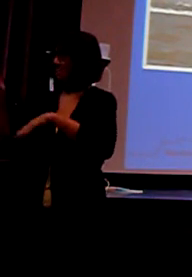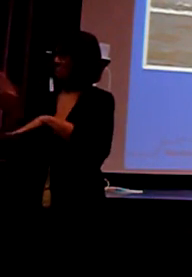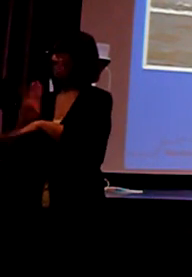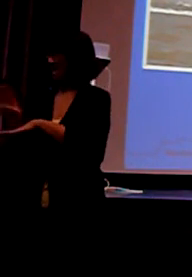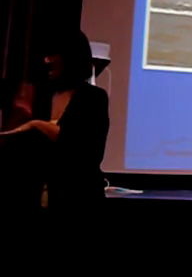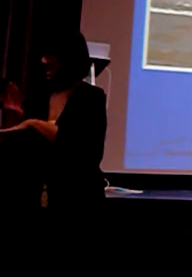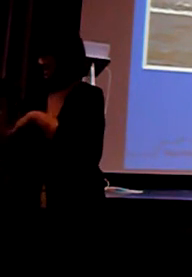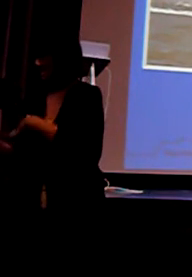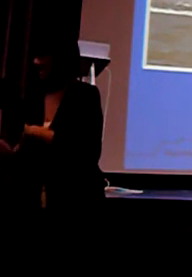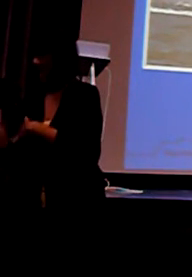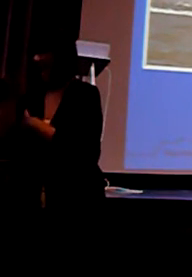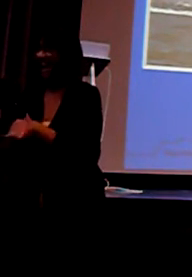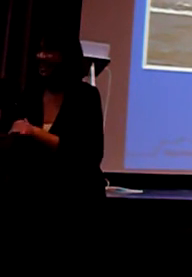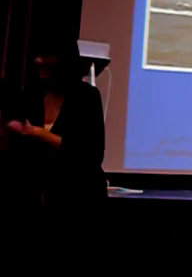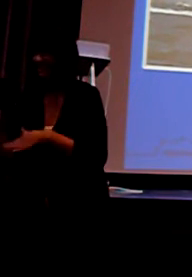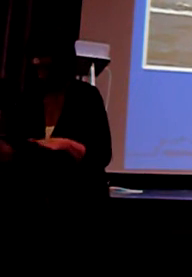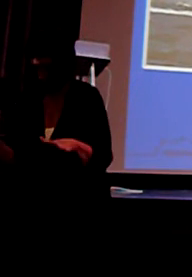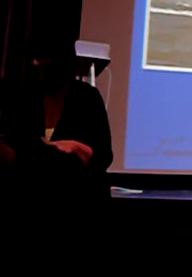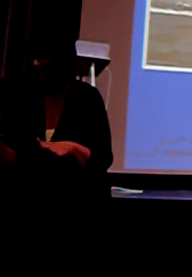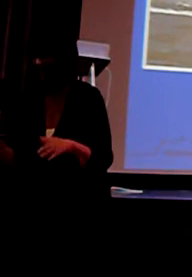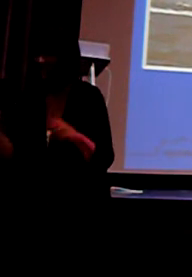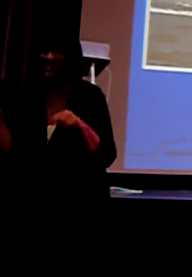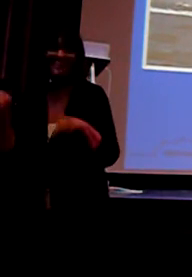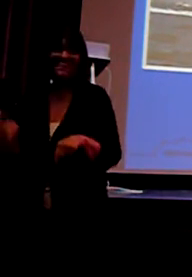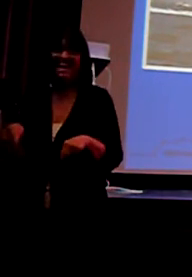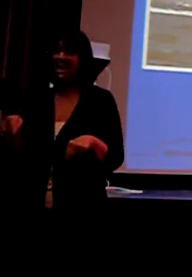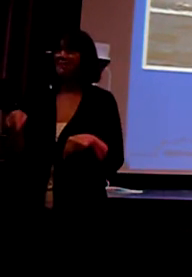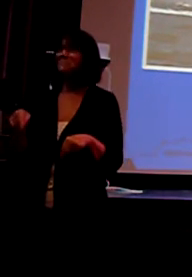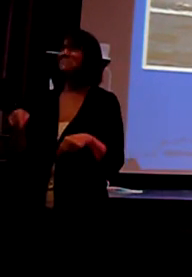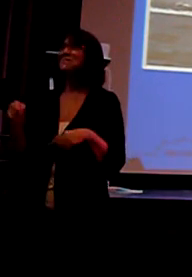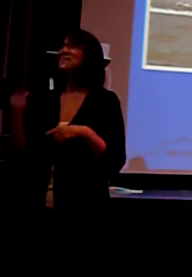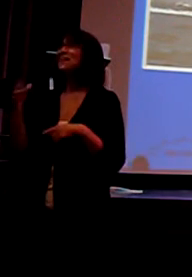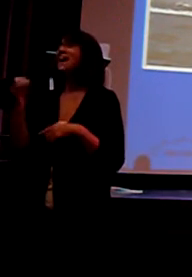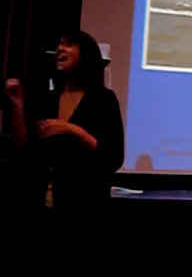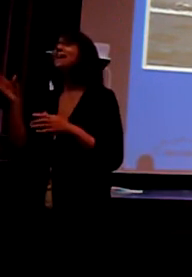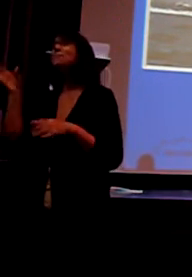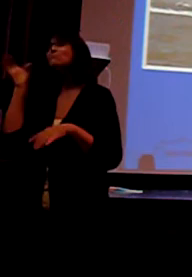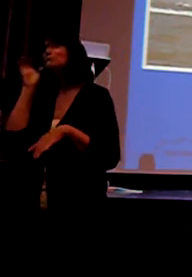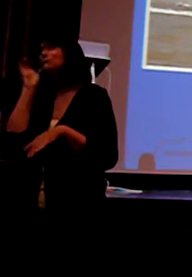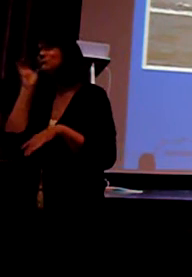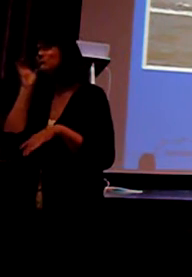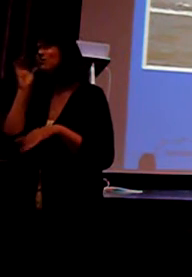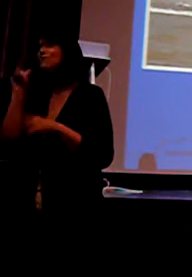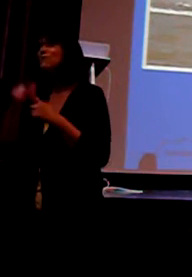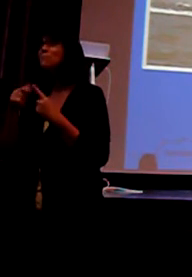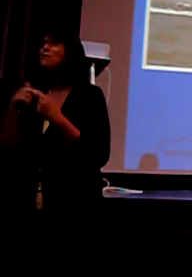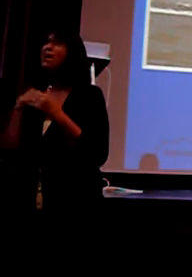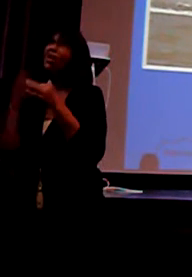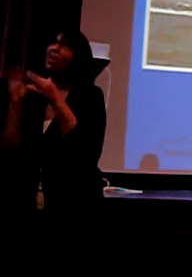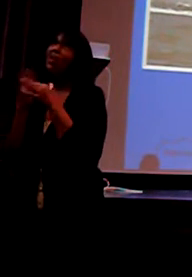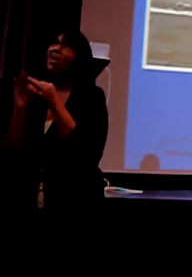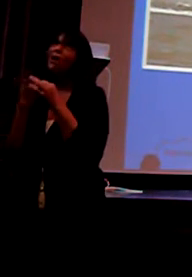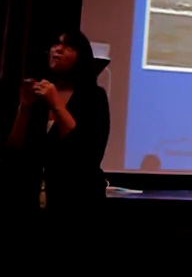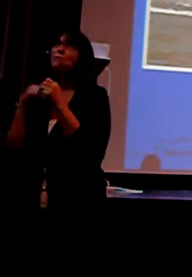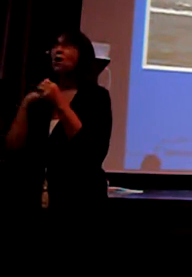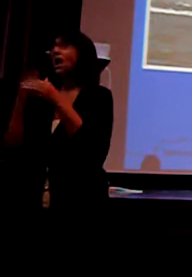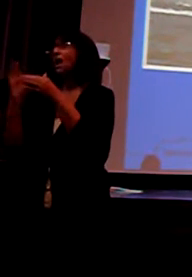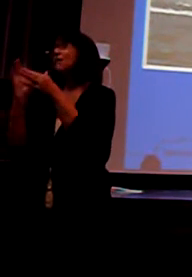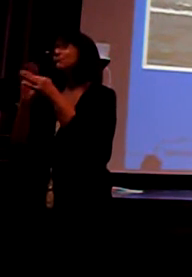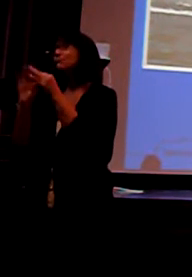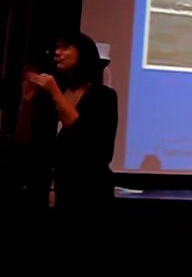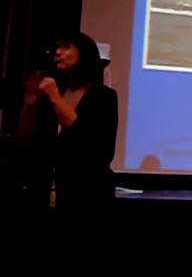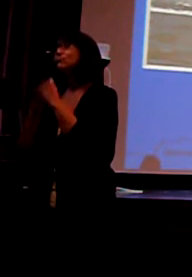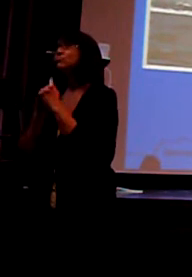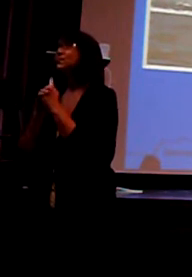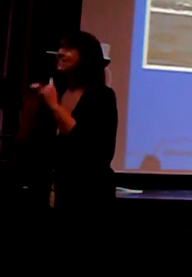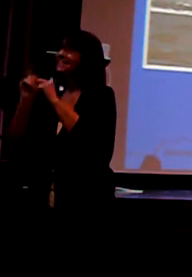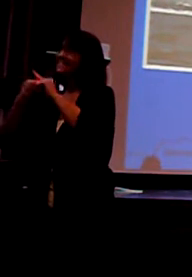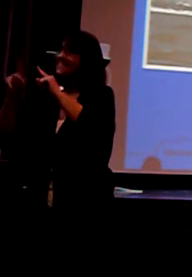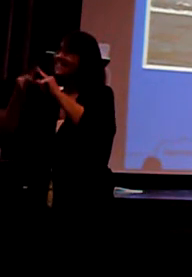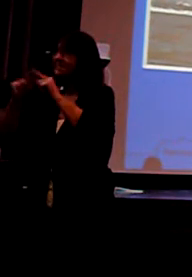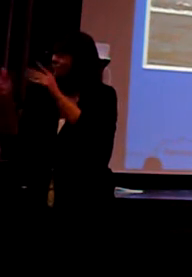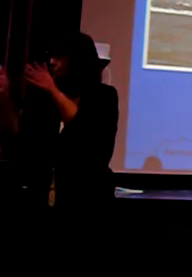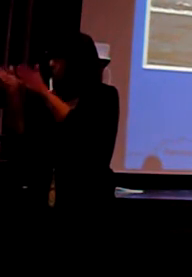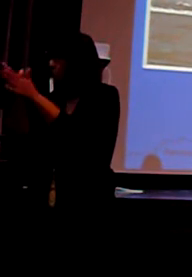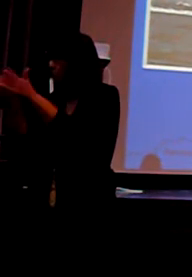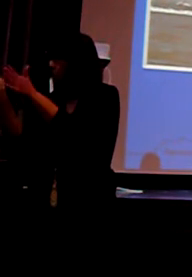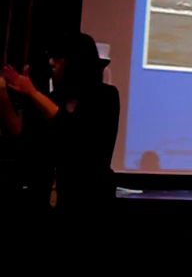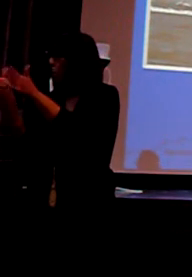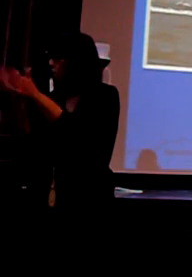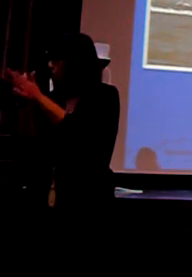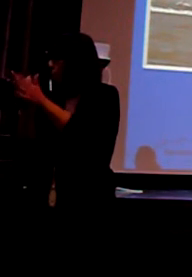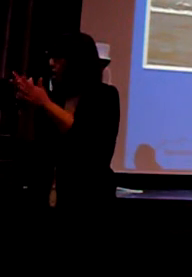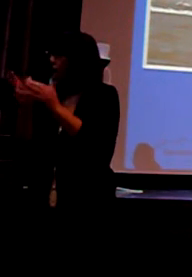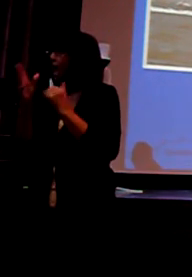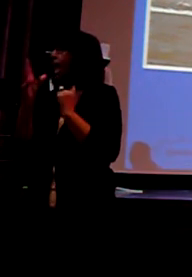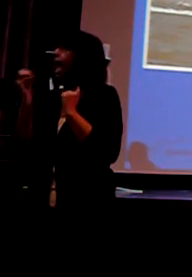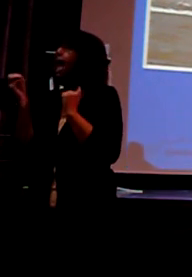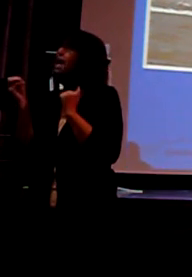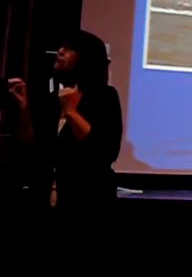busy schedule, coming here and listening a little bit to me when I talk about the different ports that we have been to, and